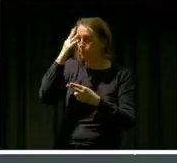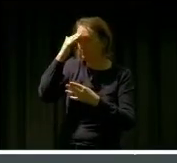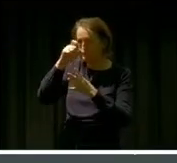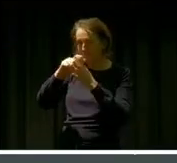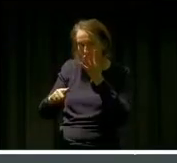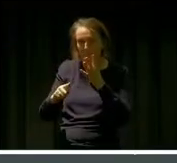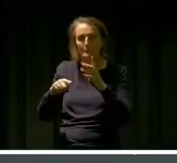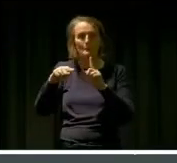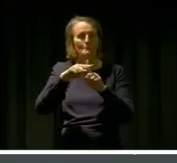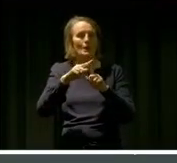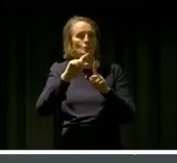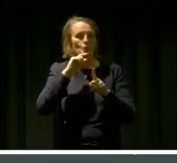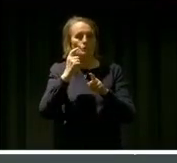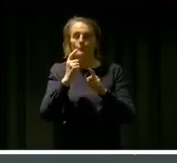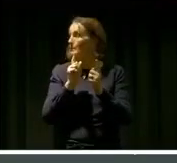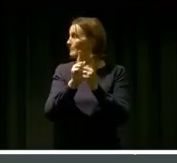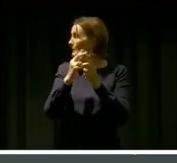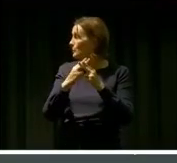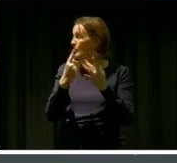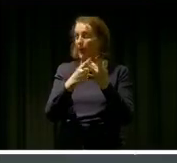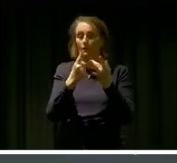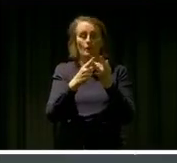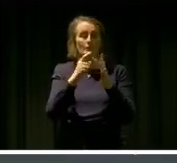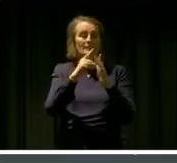life. Thank you. Thank you.